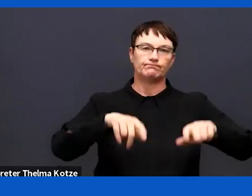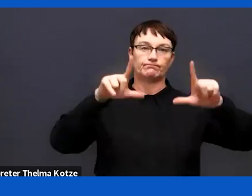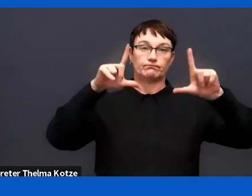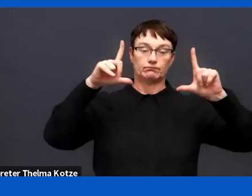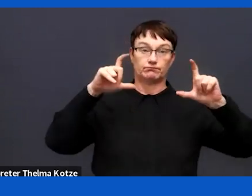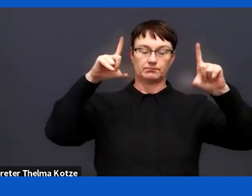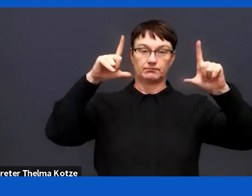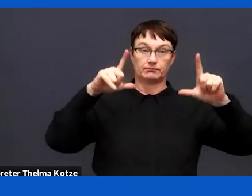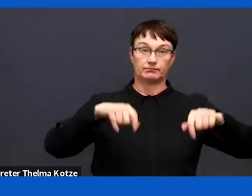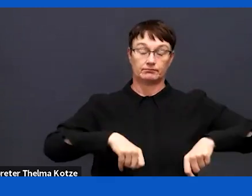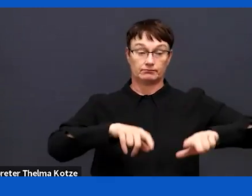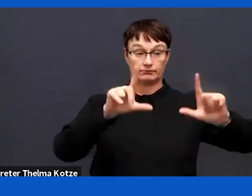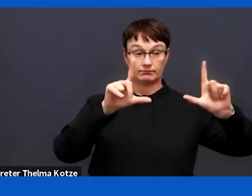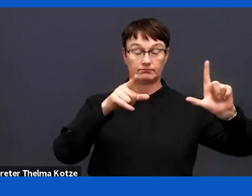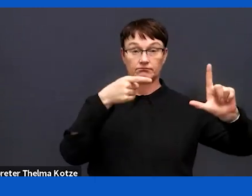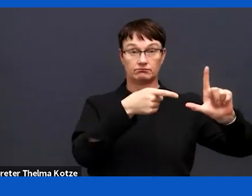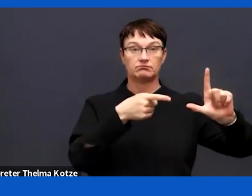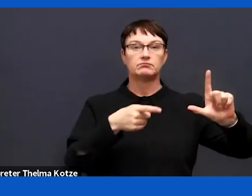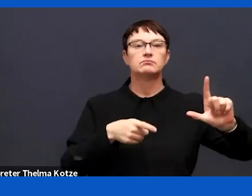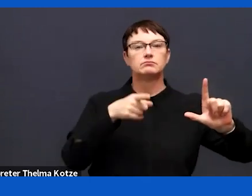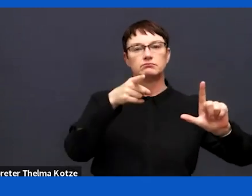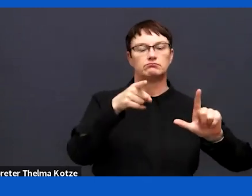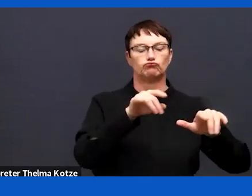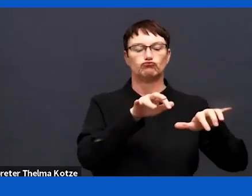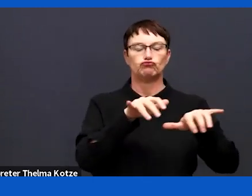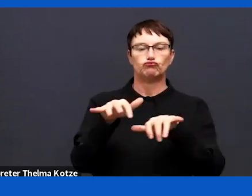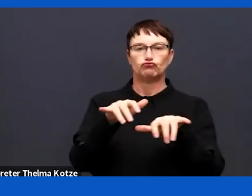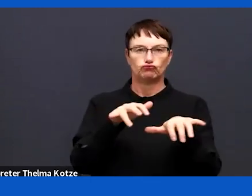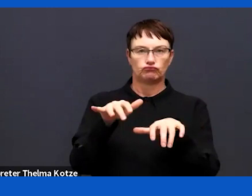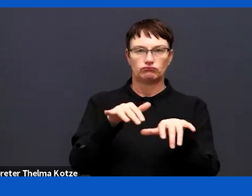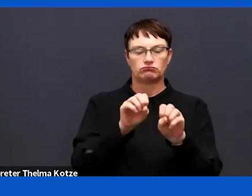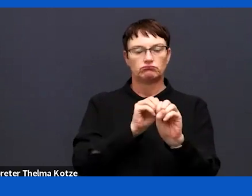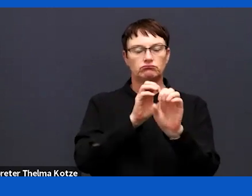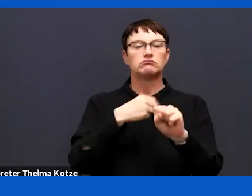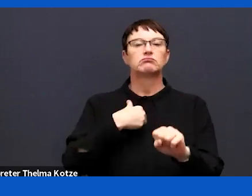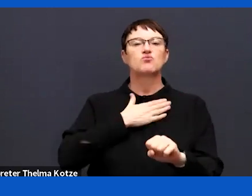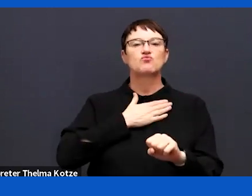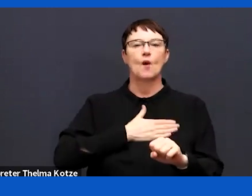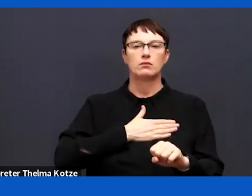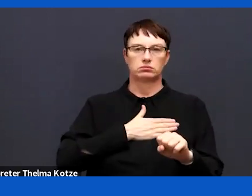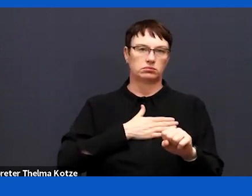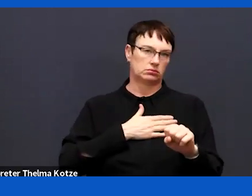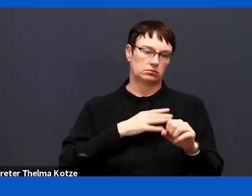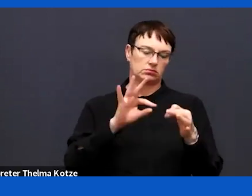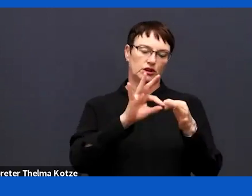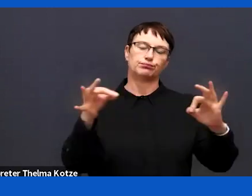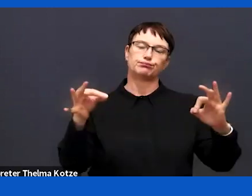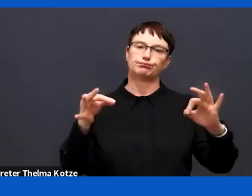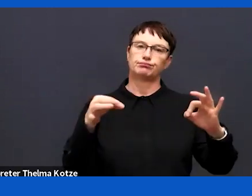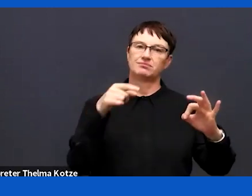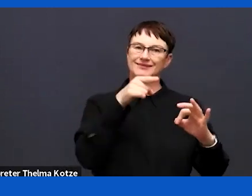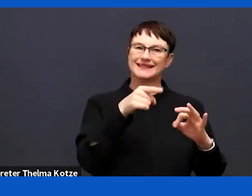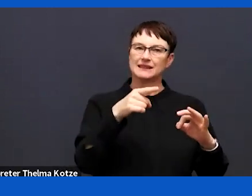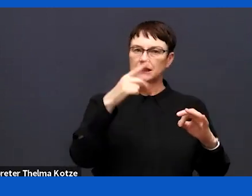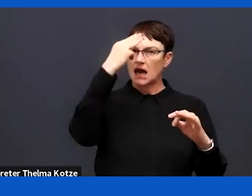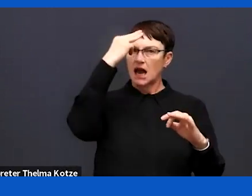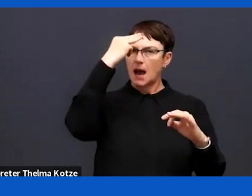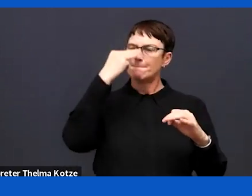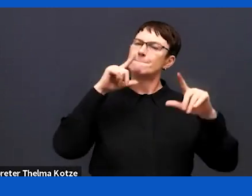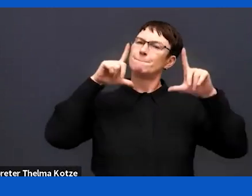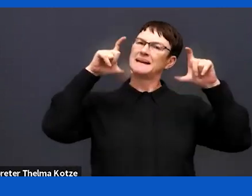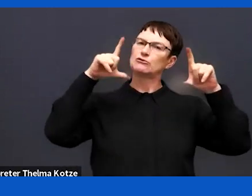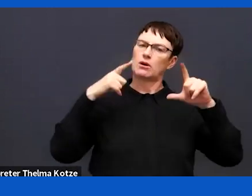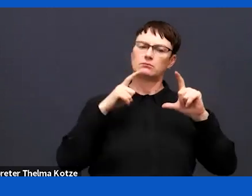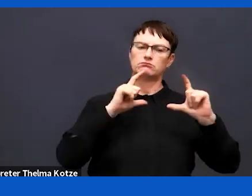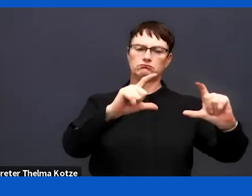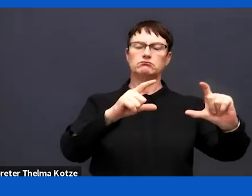is you provide one text alternative. That's the expected thing. There's one text that needs to describe that image, and that's all you